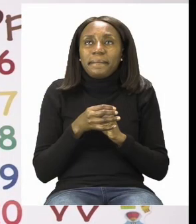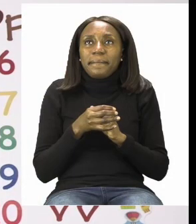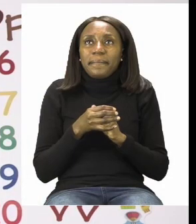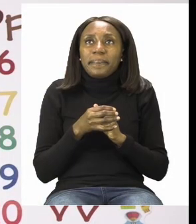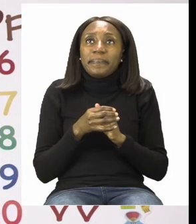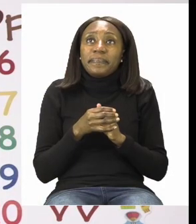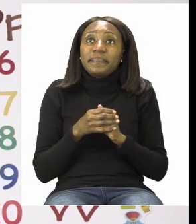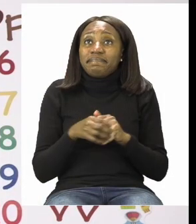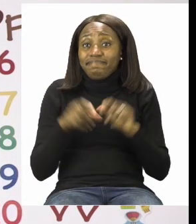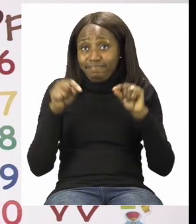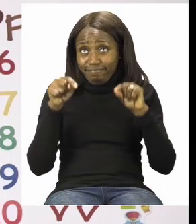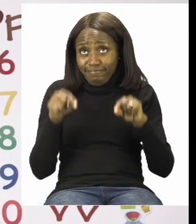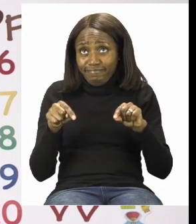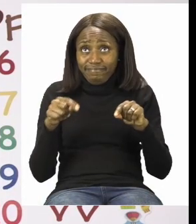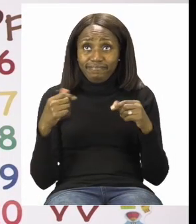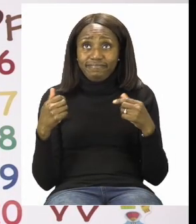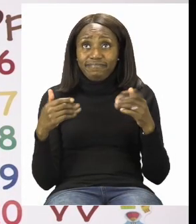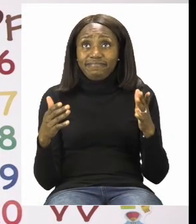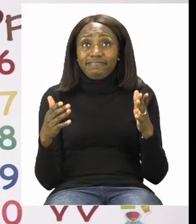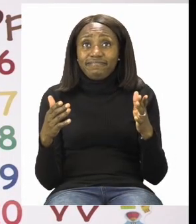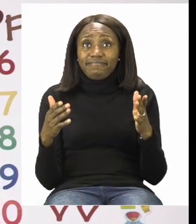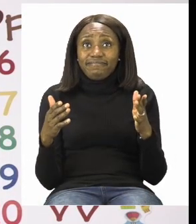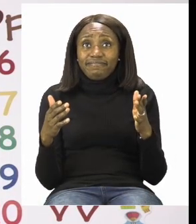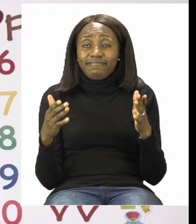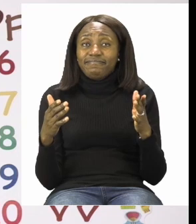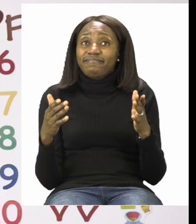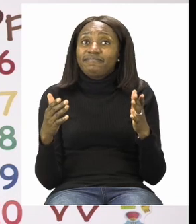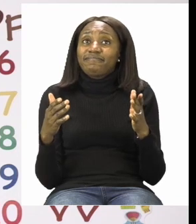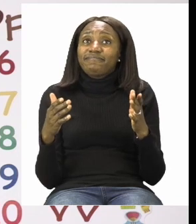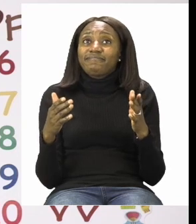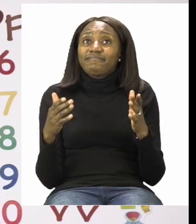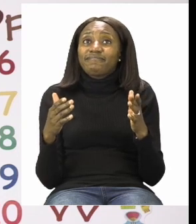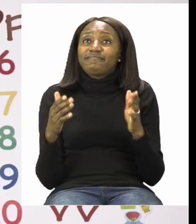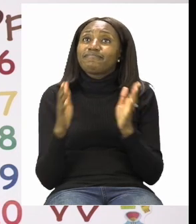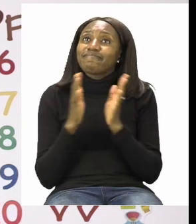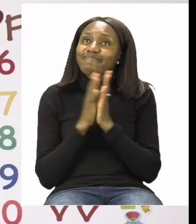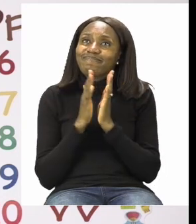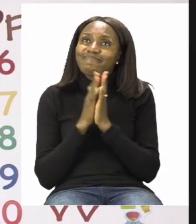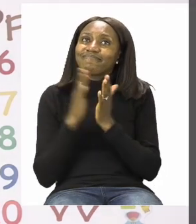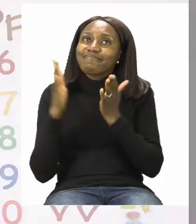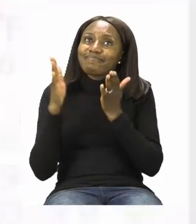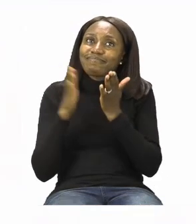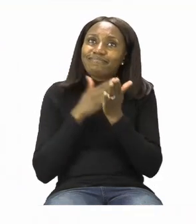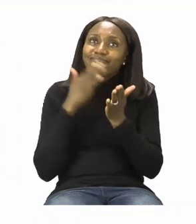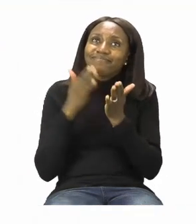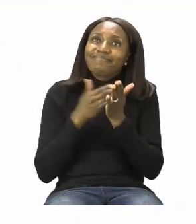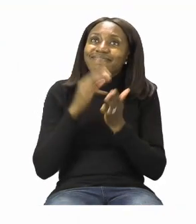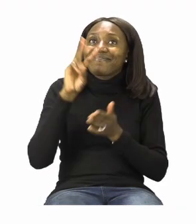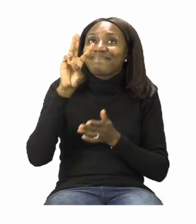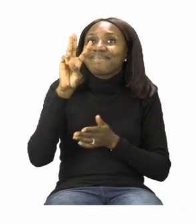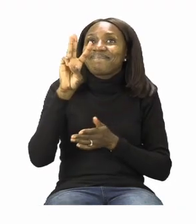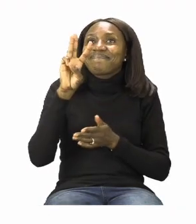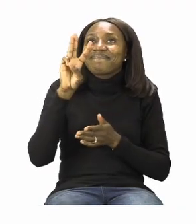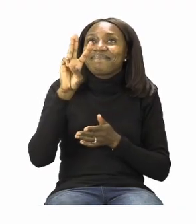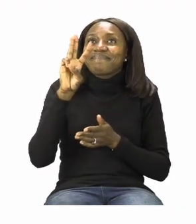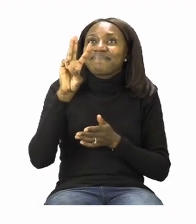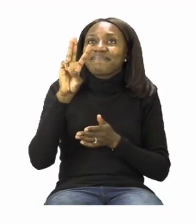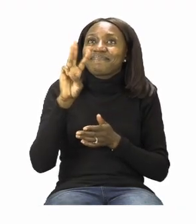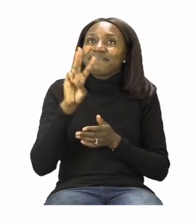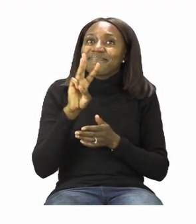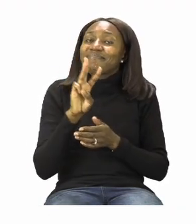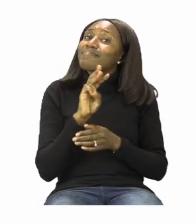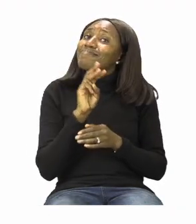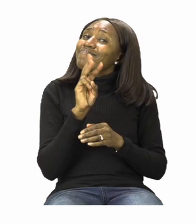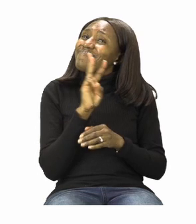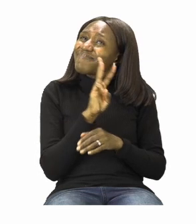To start our lesson today, boys and girls, I'd like us to turn to page 3. On page 3,